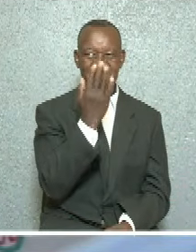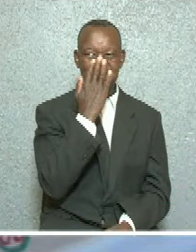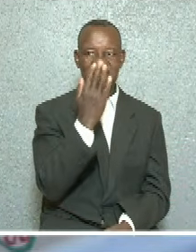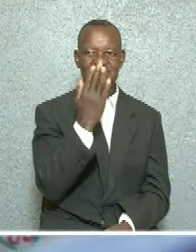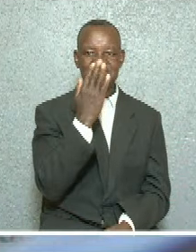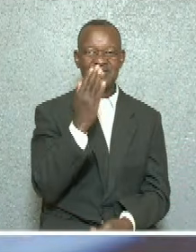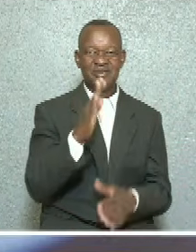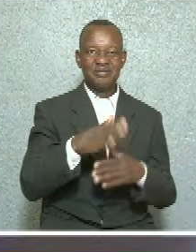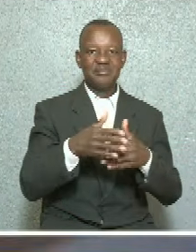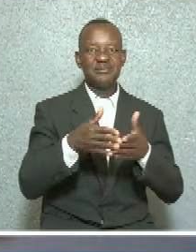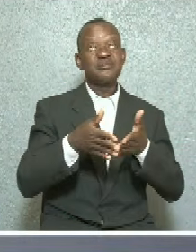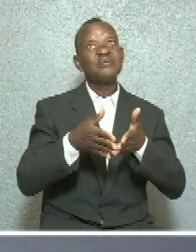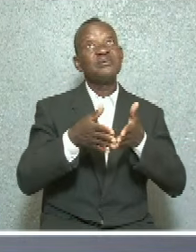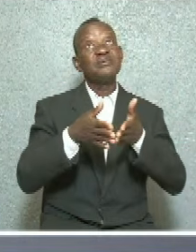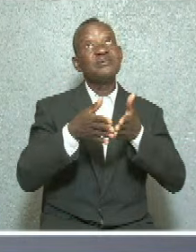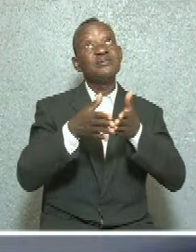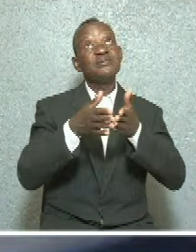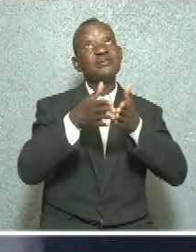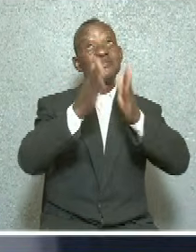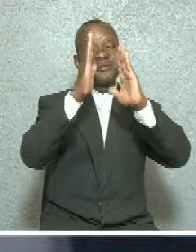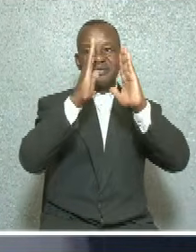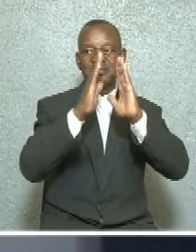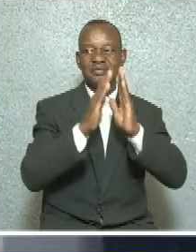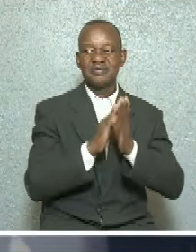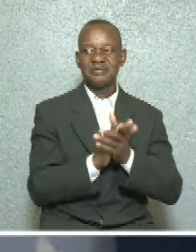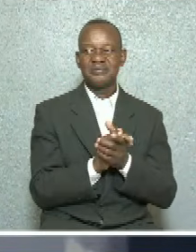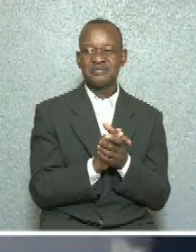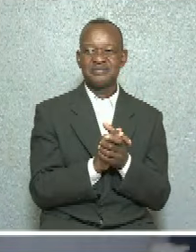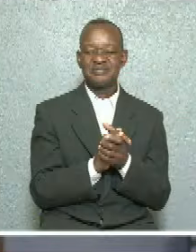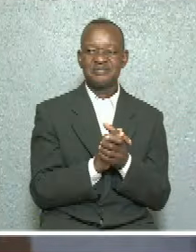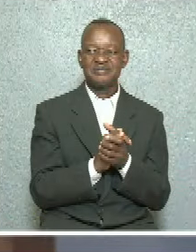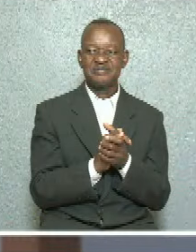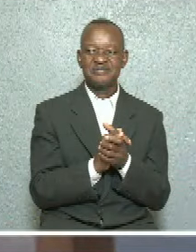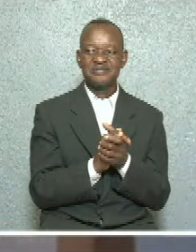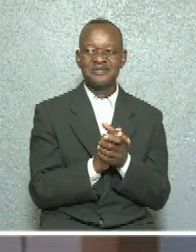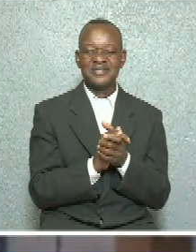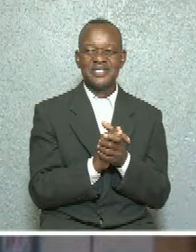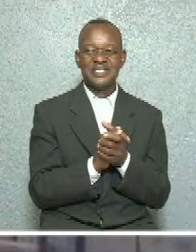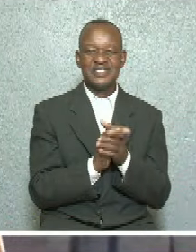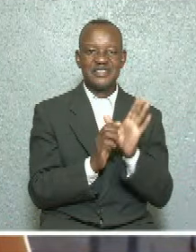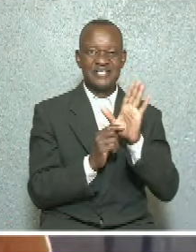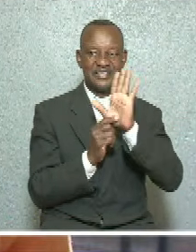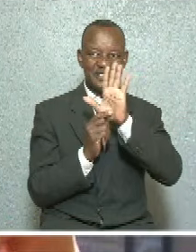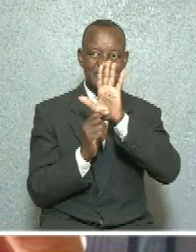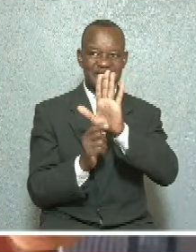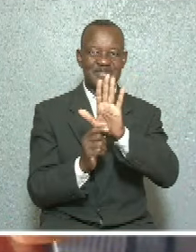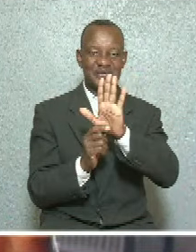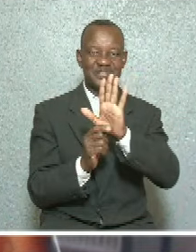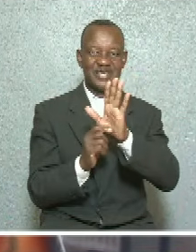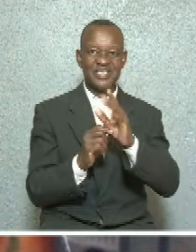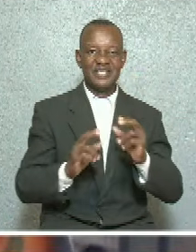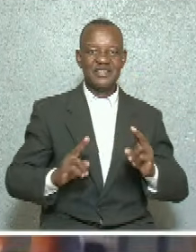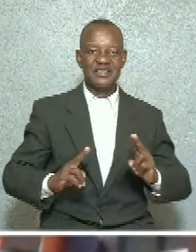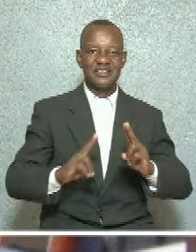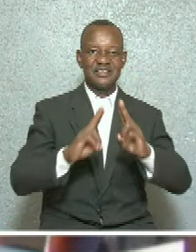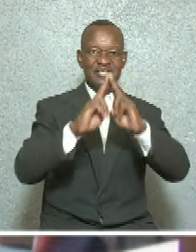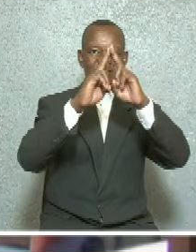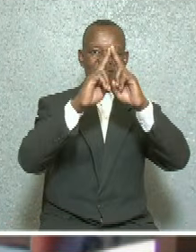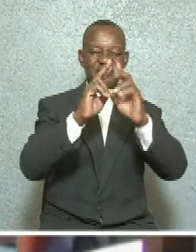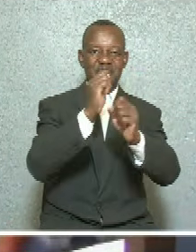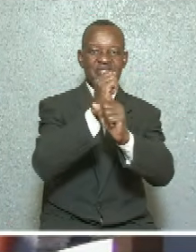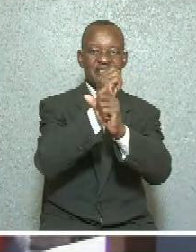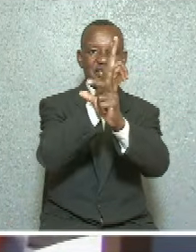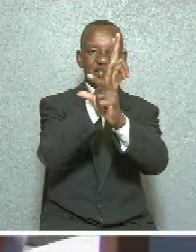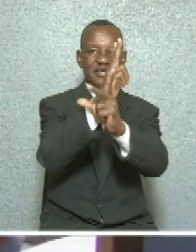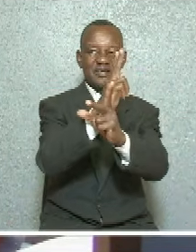Hey. Tall. Yeah, it's the tall tower of the heroes. At the Heroes Acre. Yes. Thank you